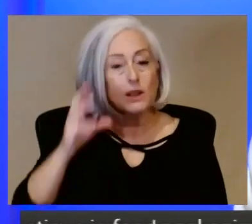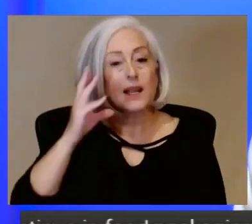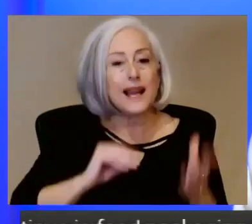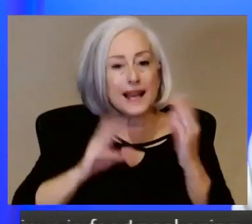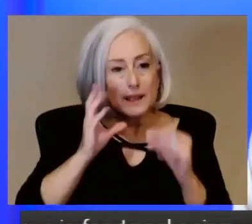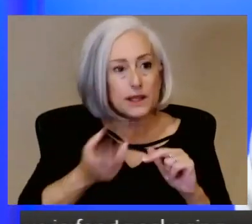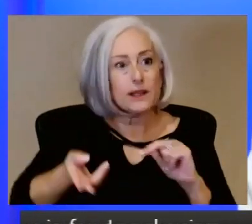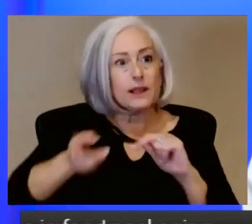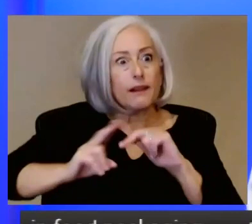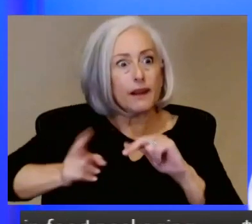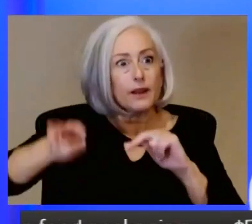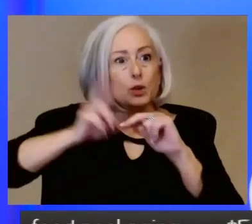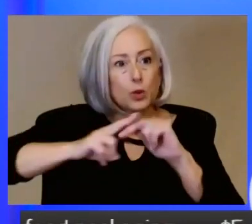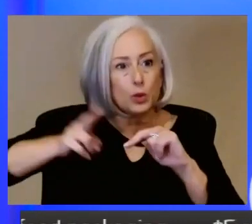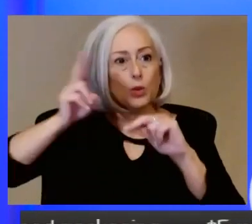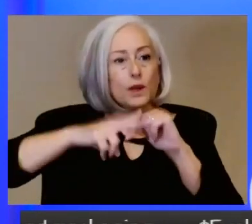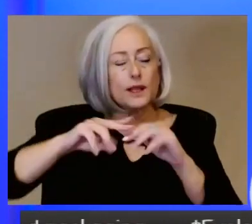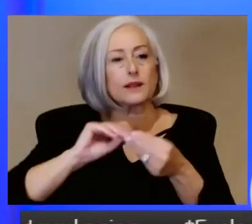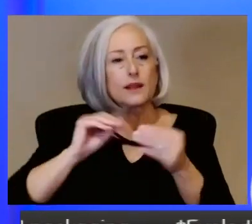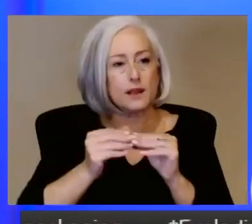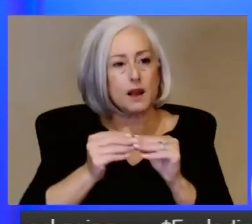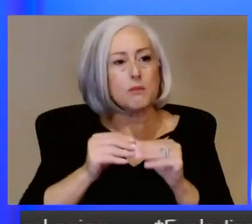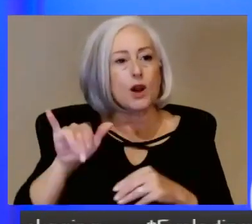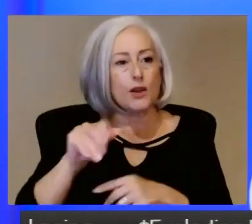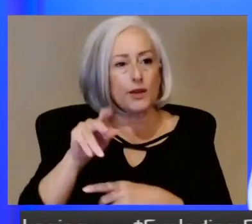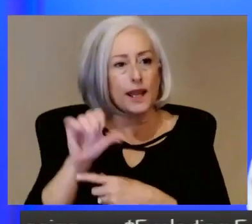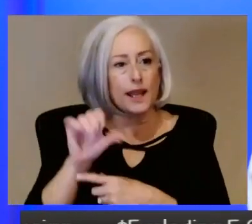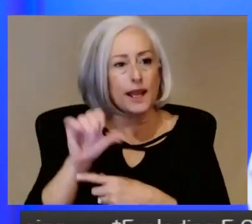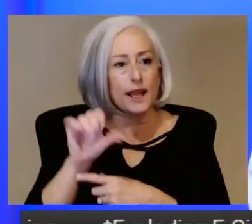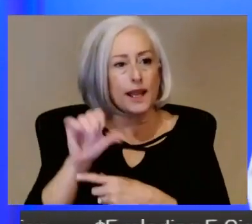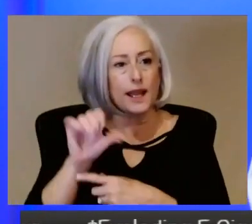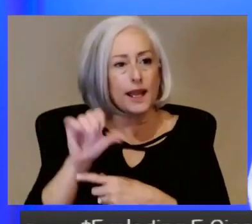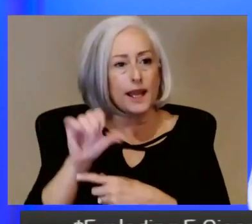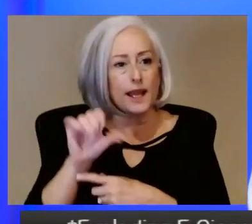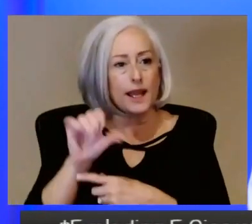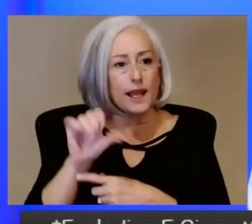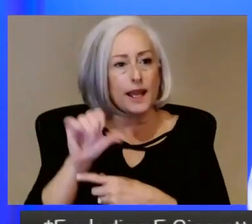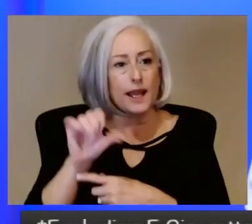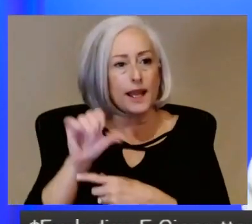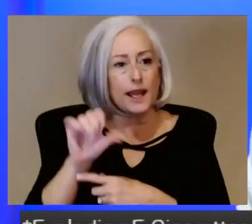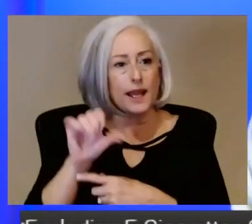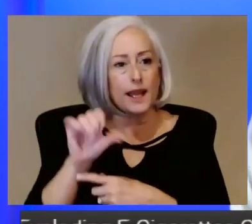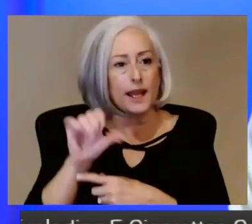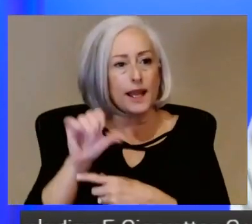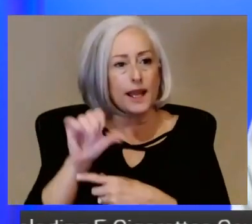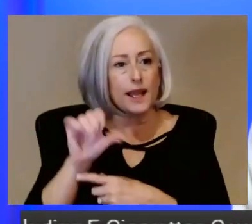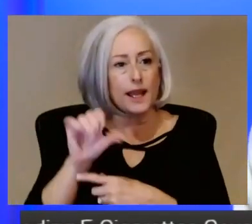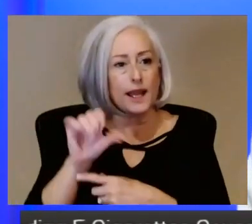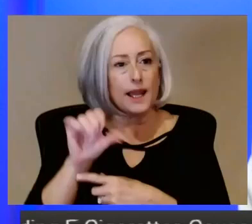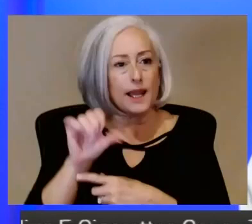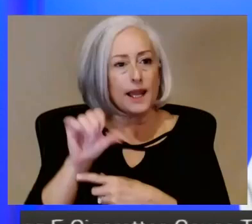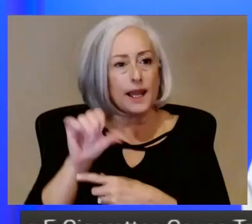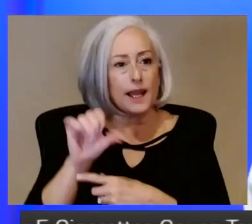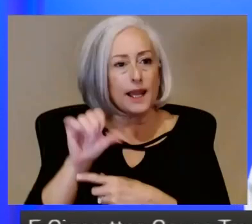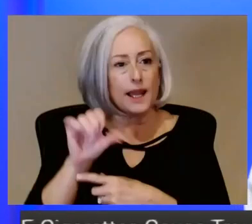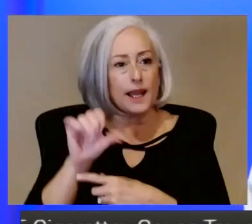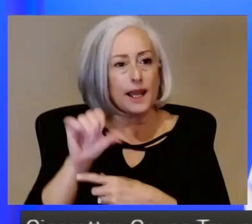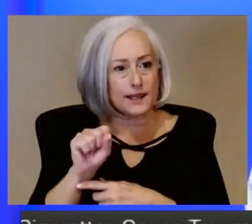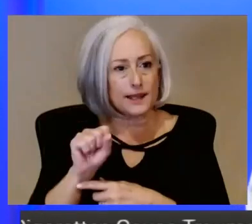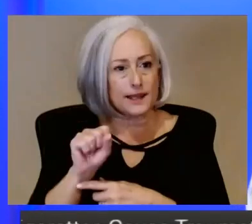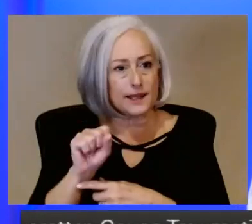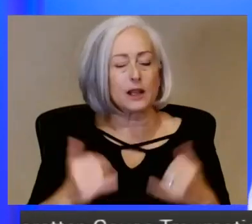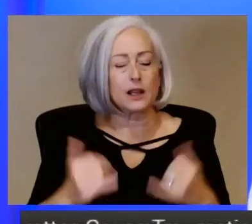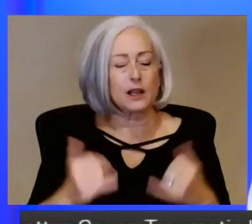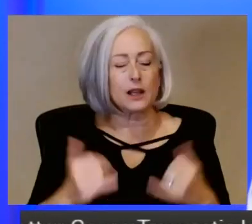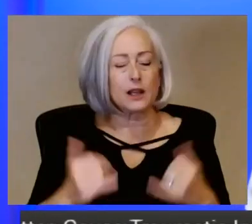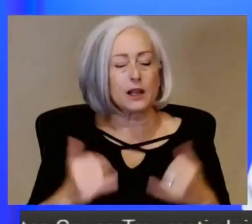few years. So that is what we are seeing now. And then it is not sexually transmitted. It is really transmitted by